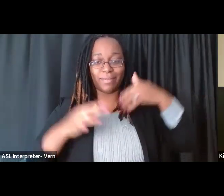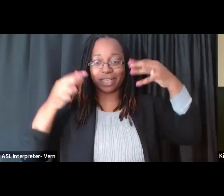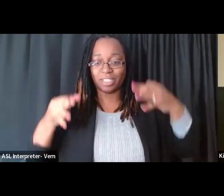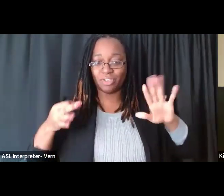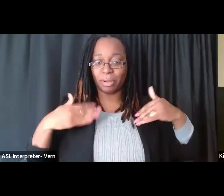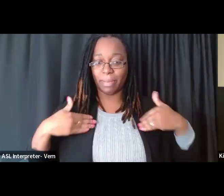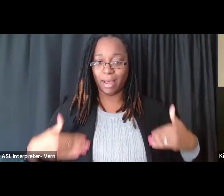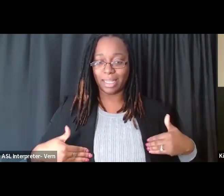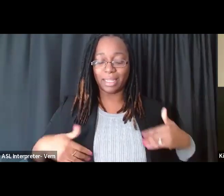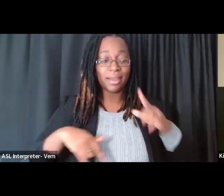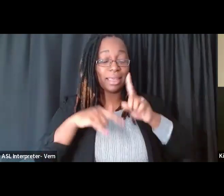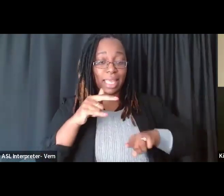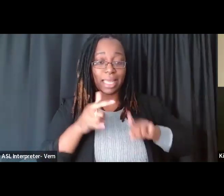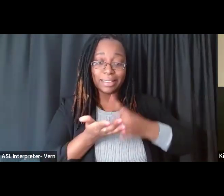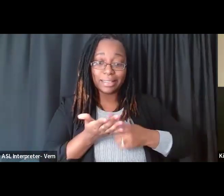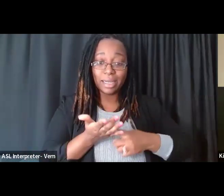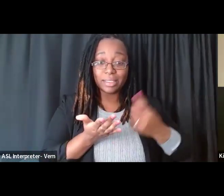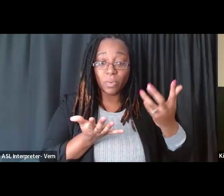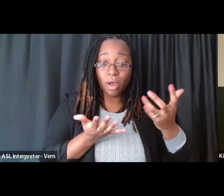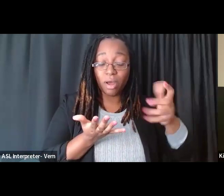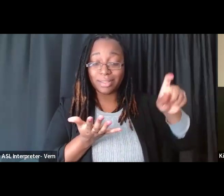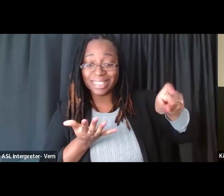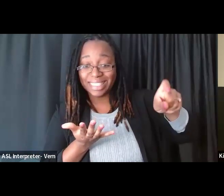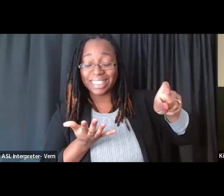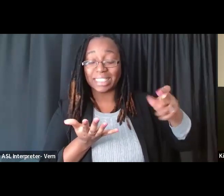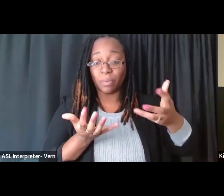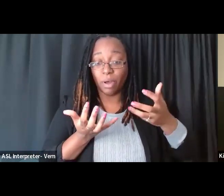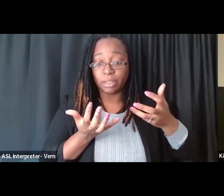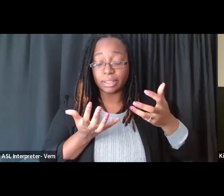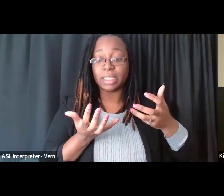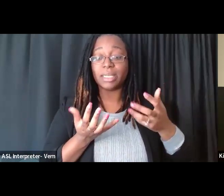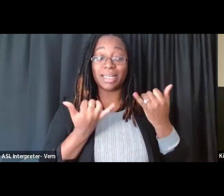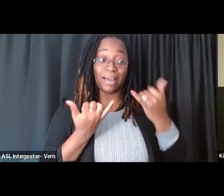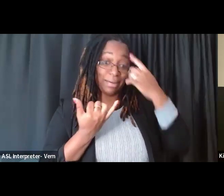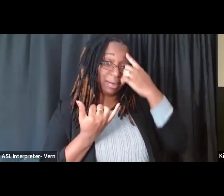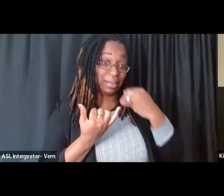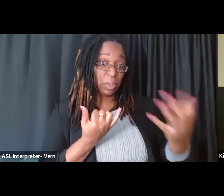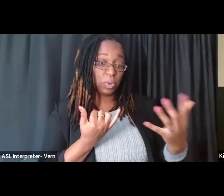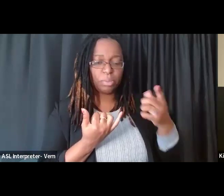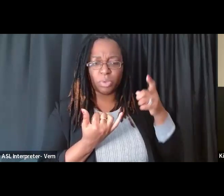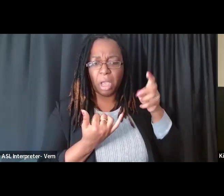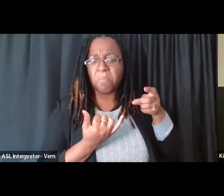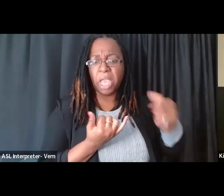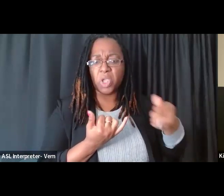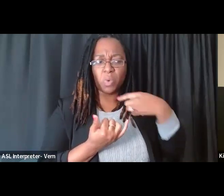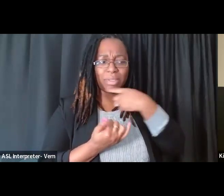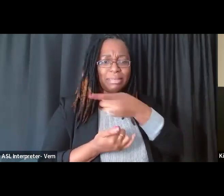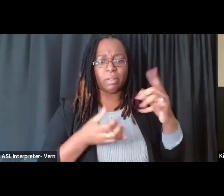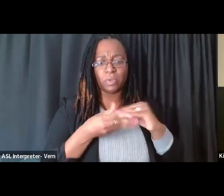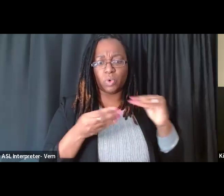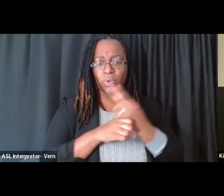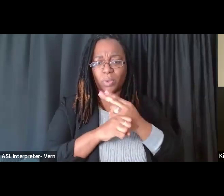are unable to discuss what they need and want in a space. A space where they are being paid to tell a story using their